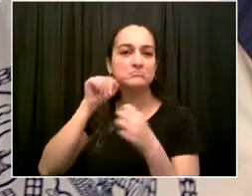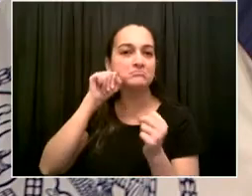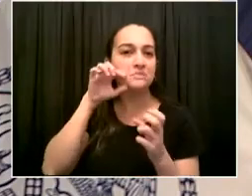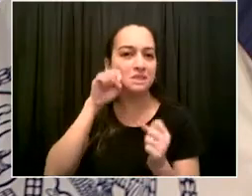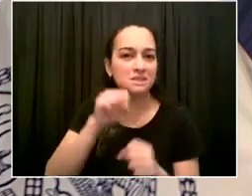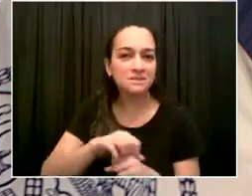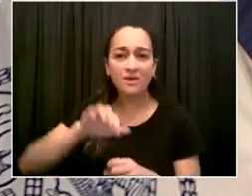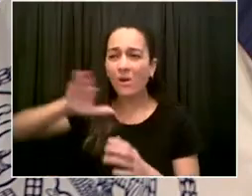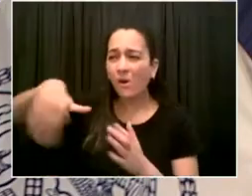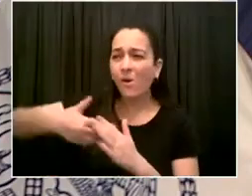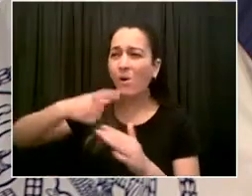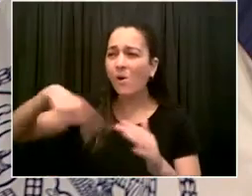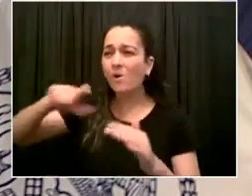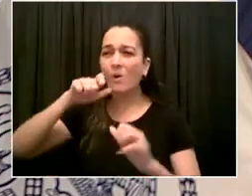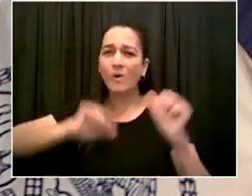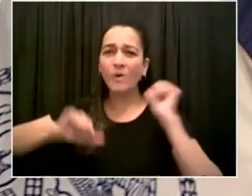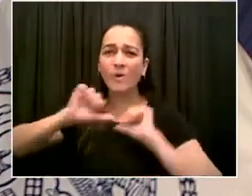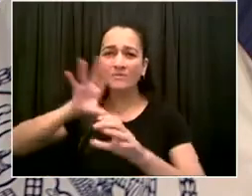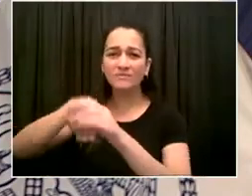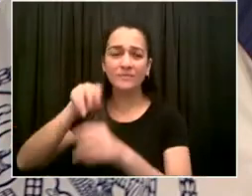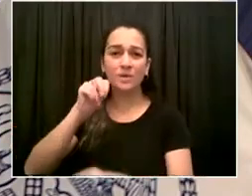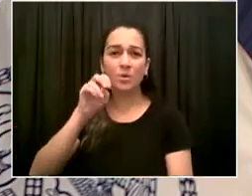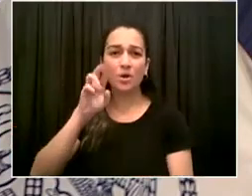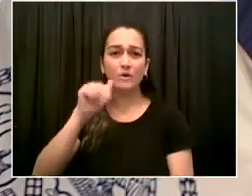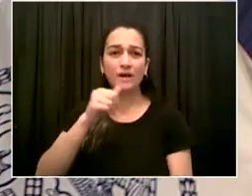pleasure to introduce B.D. Wong.